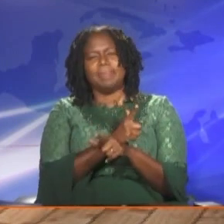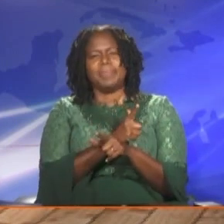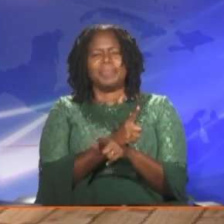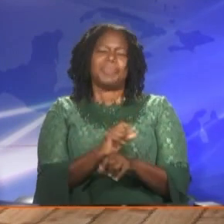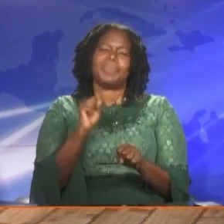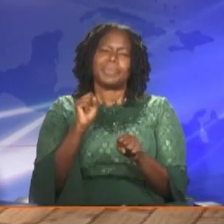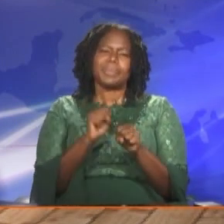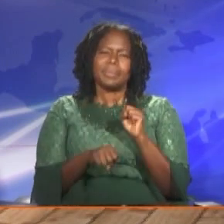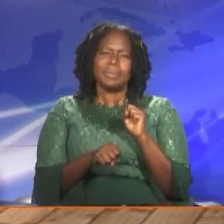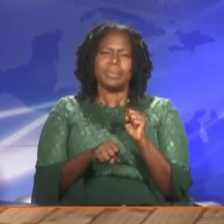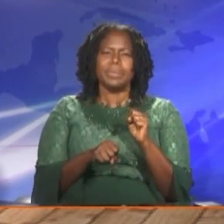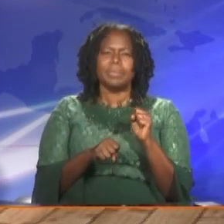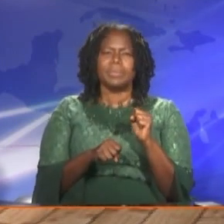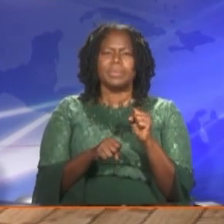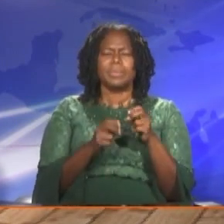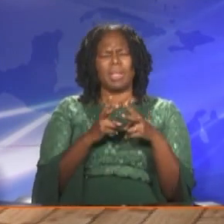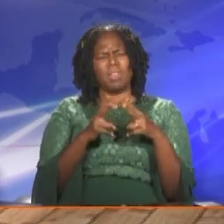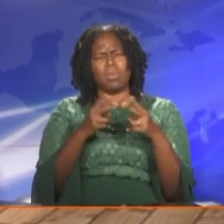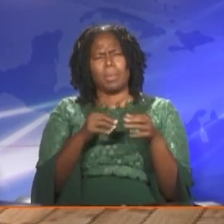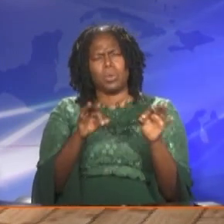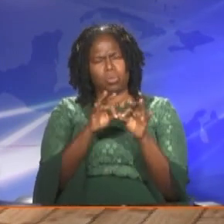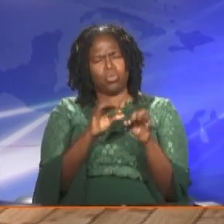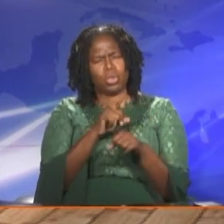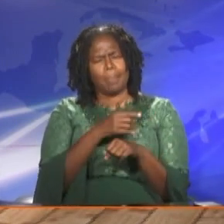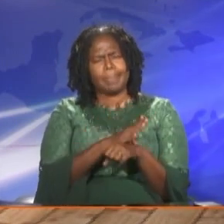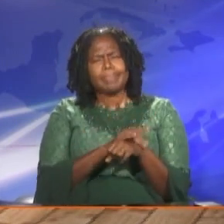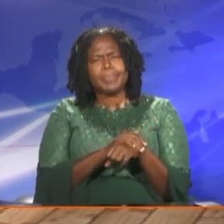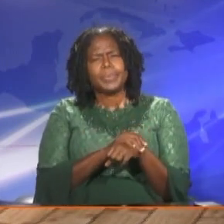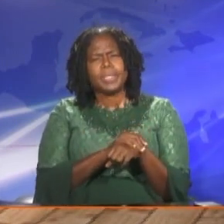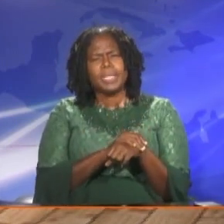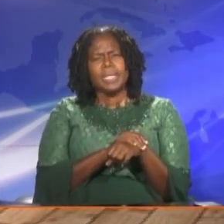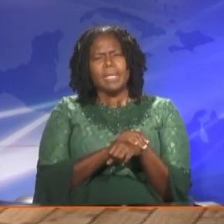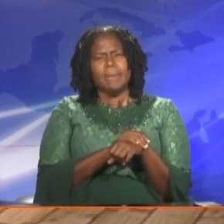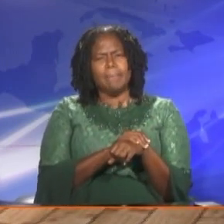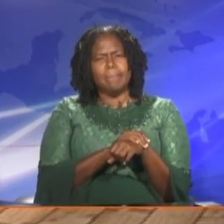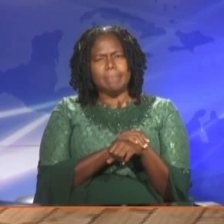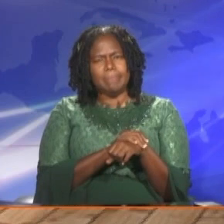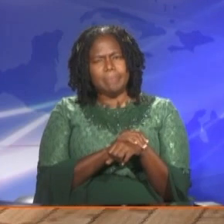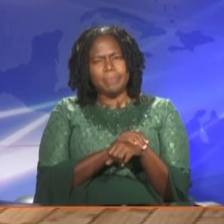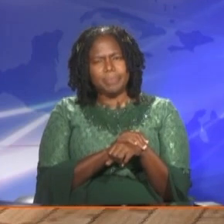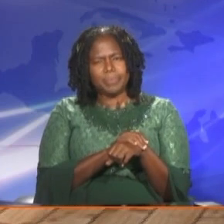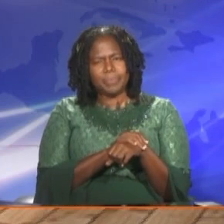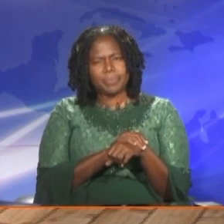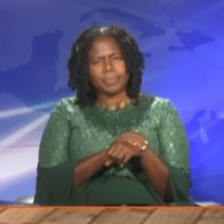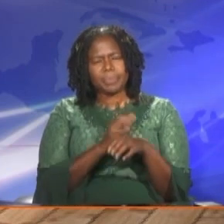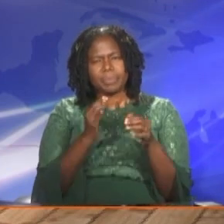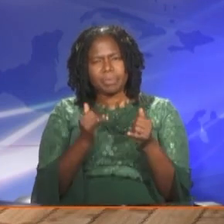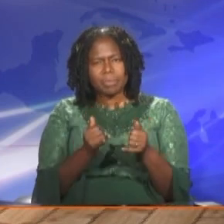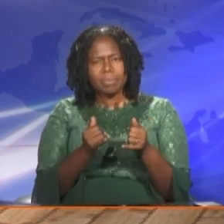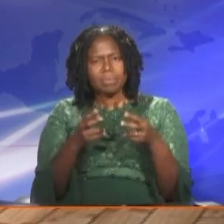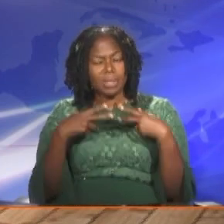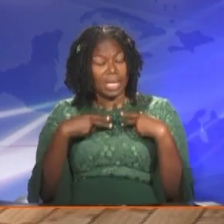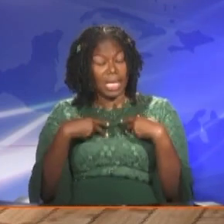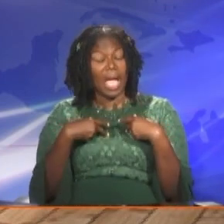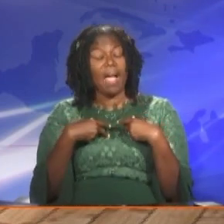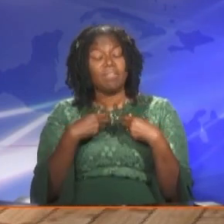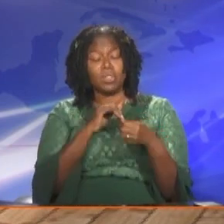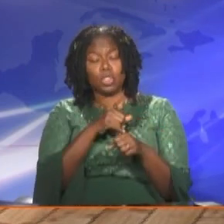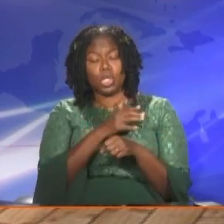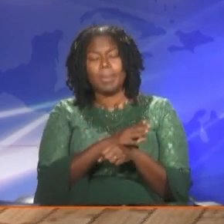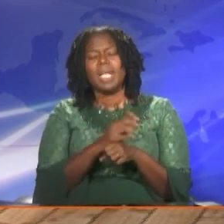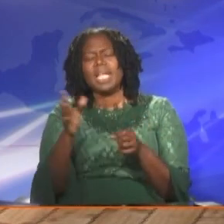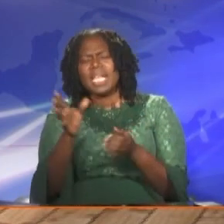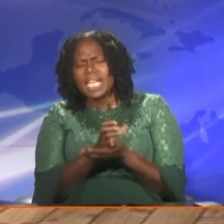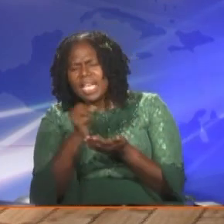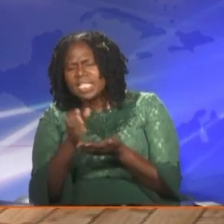4 subcommittees. The first subcommittee has the responsibility to gather data on child labor